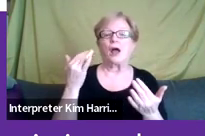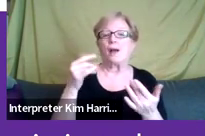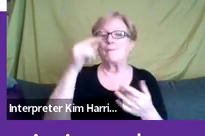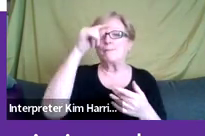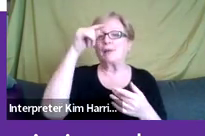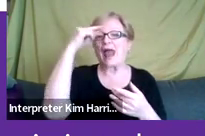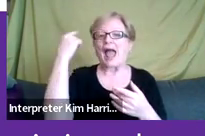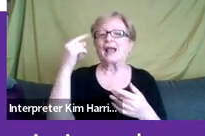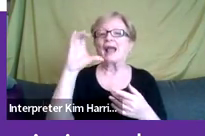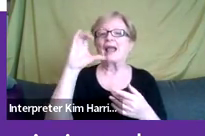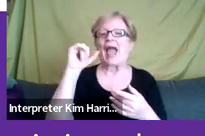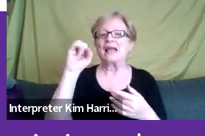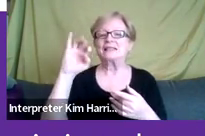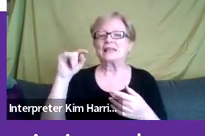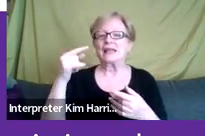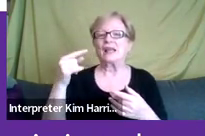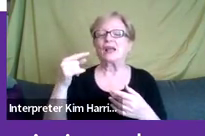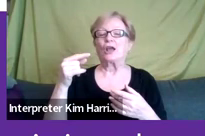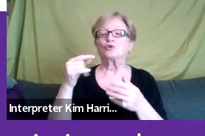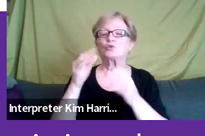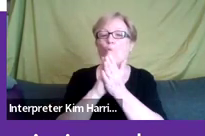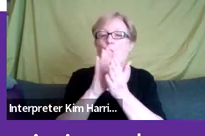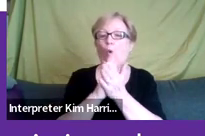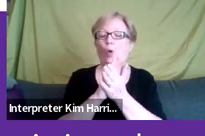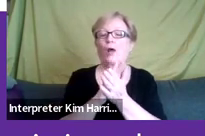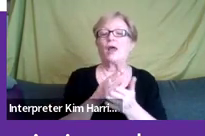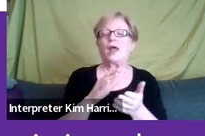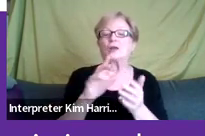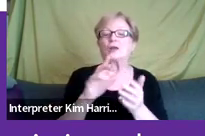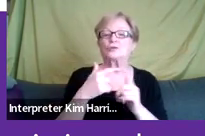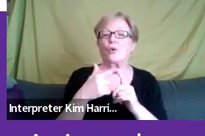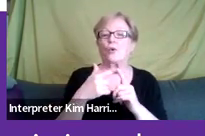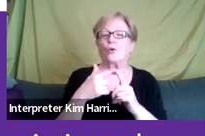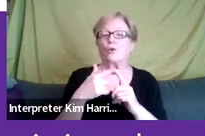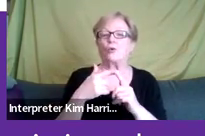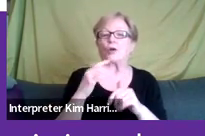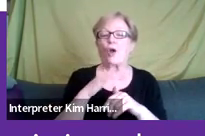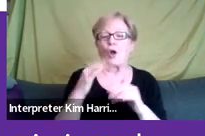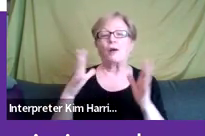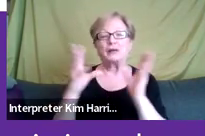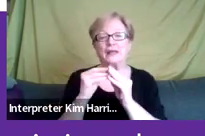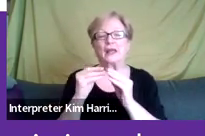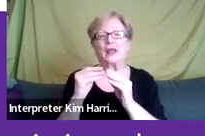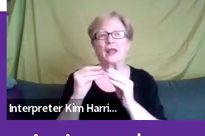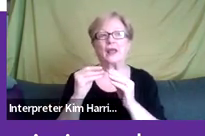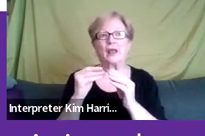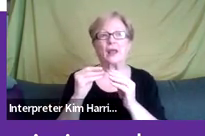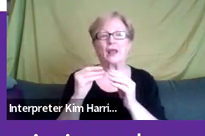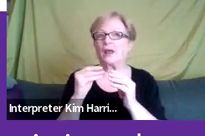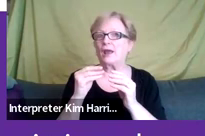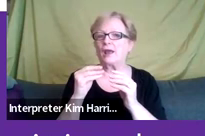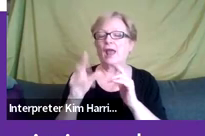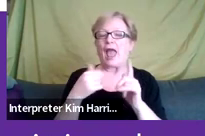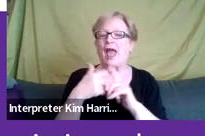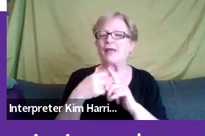broadcasting school. And so they called a meeting and everything and essentially told